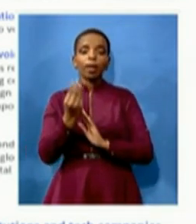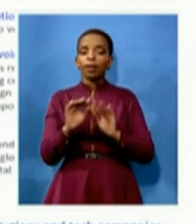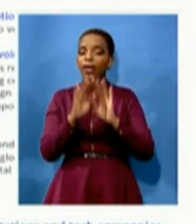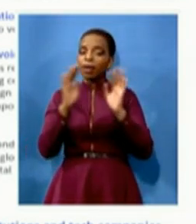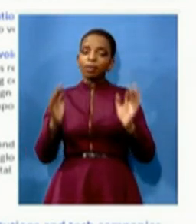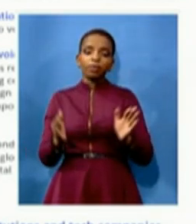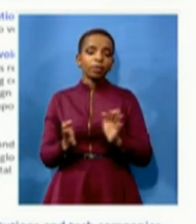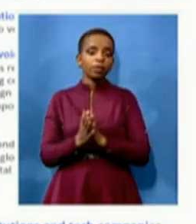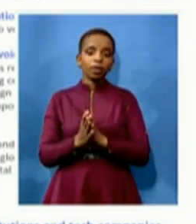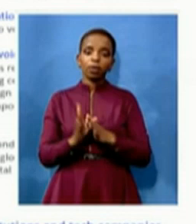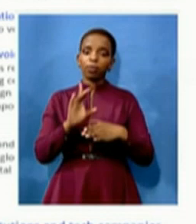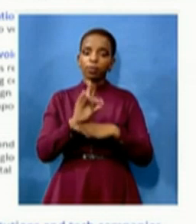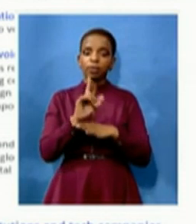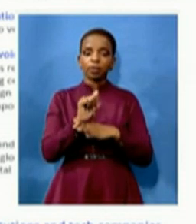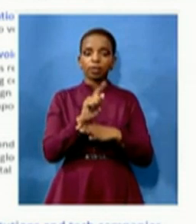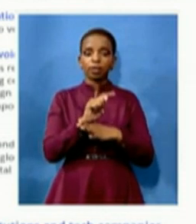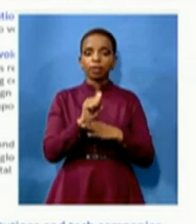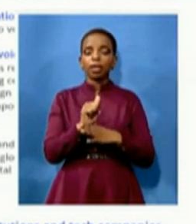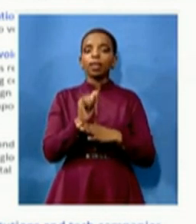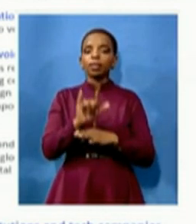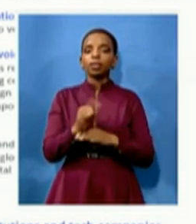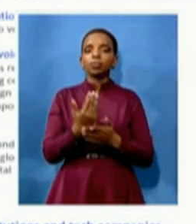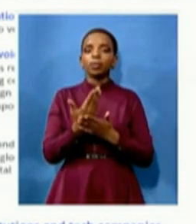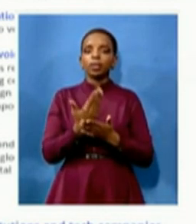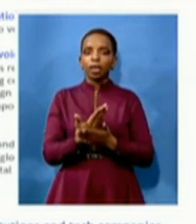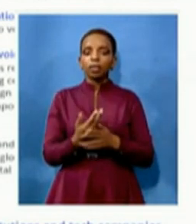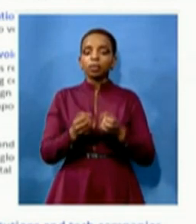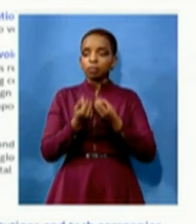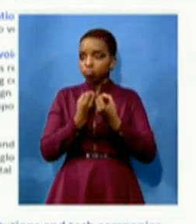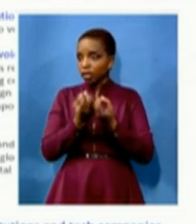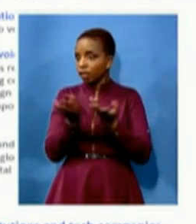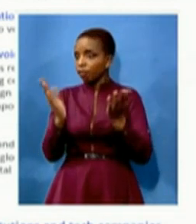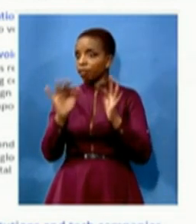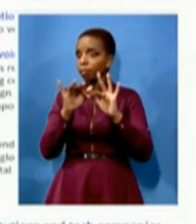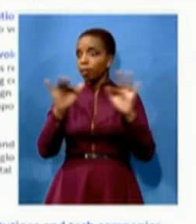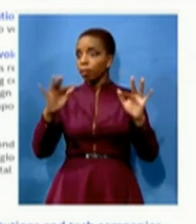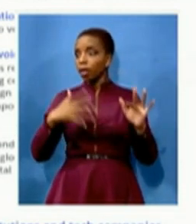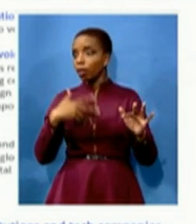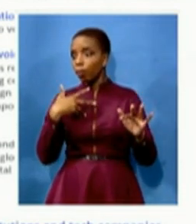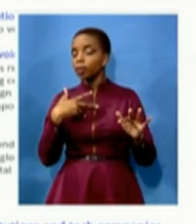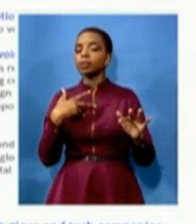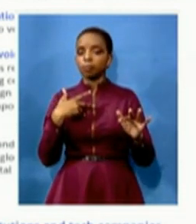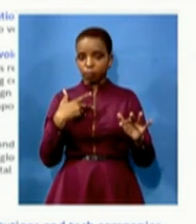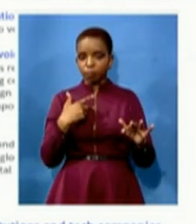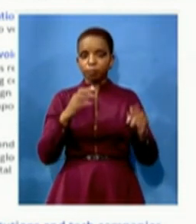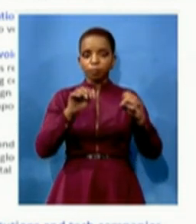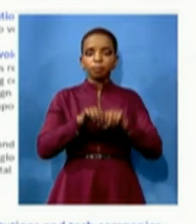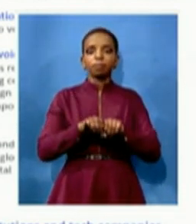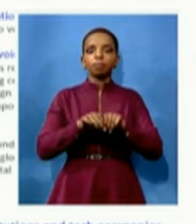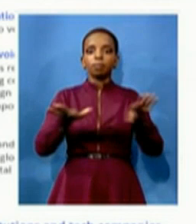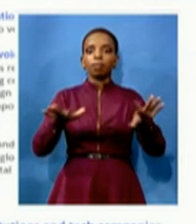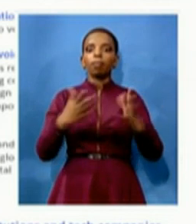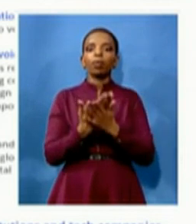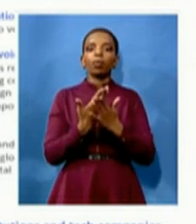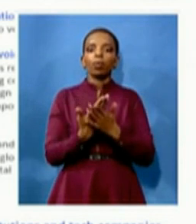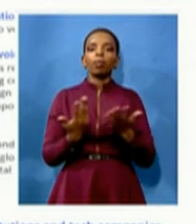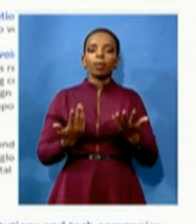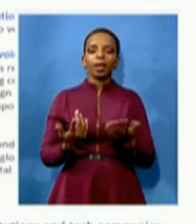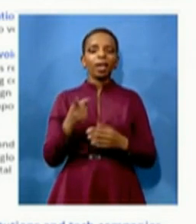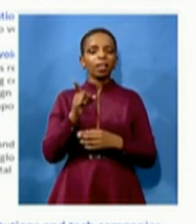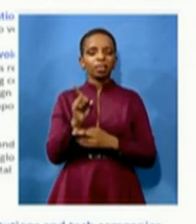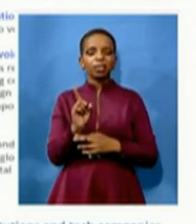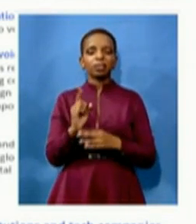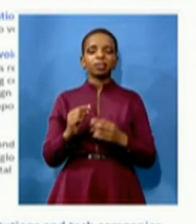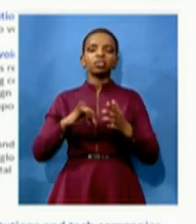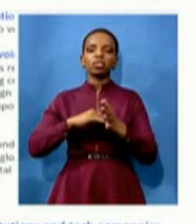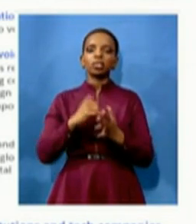can put out in the public. We have included there. So this is just to increase the reliability of the model. And the same is for